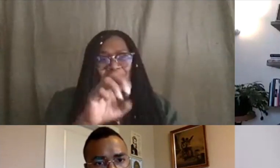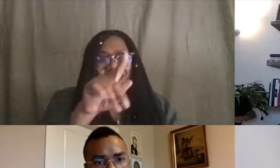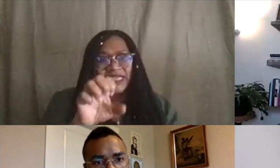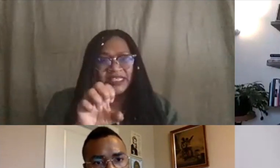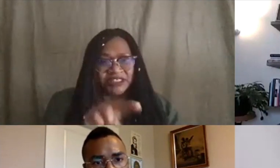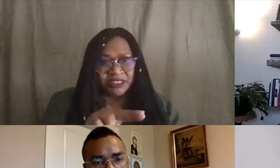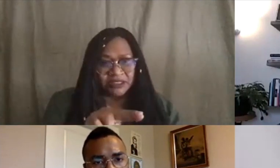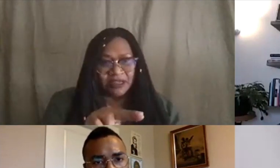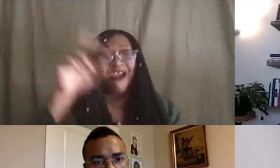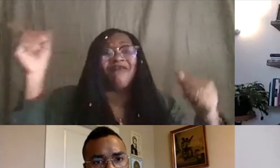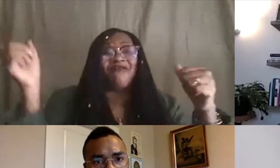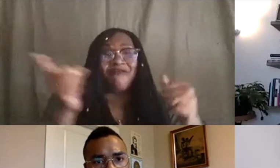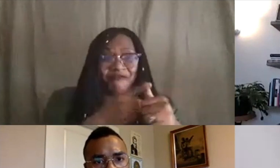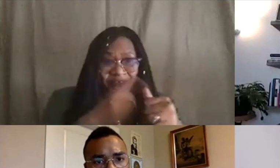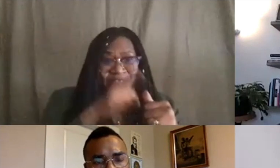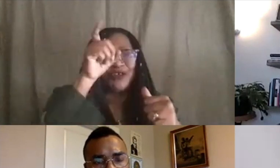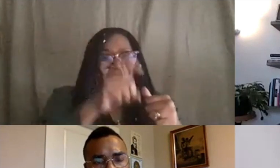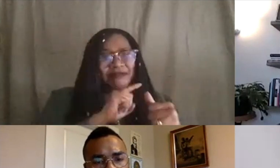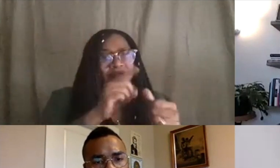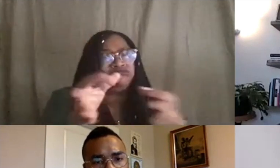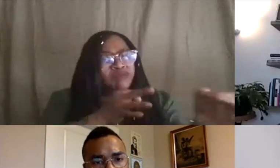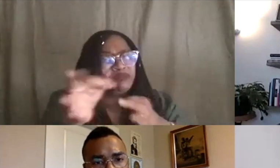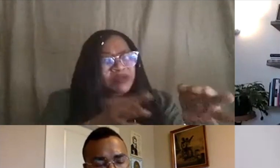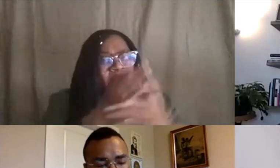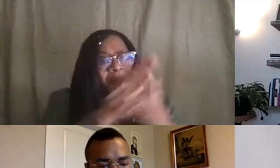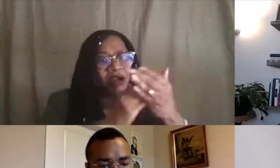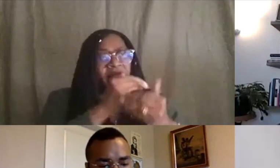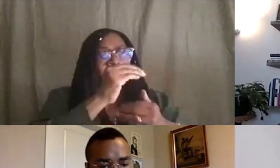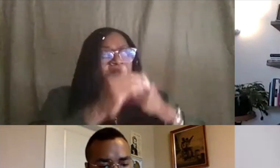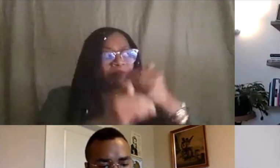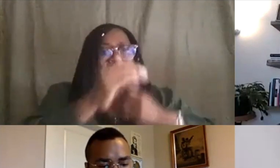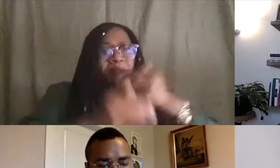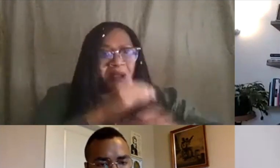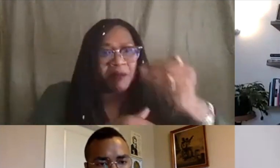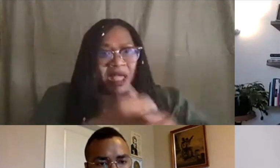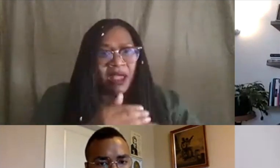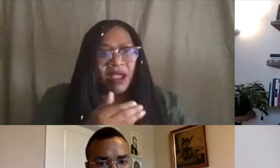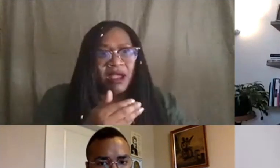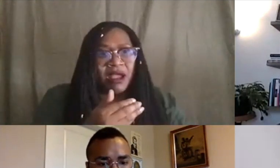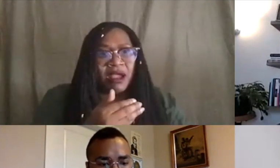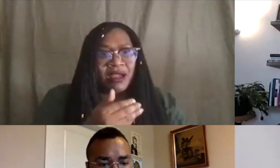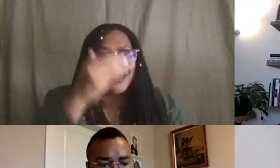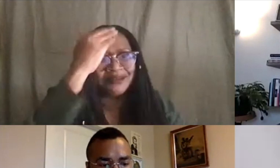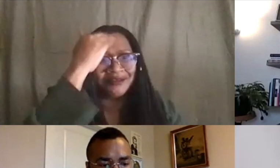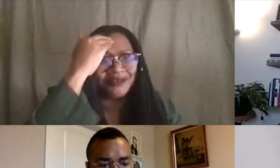I believe that part of the process of the torture was knowing that you were doing it to other human